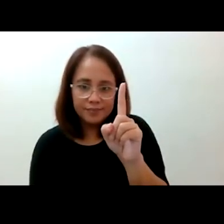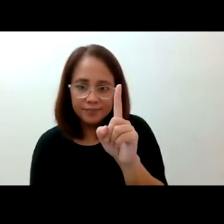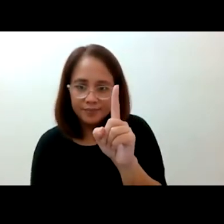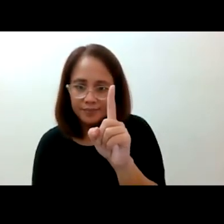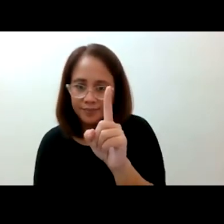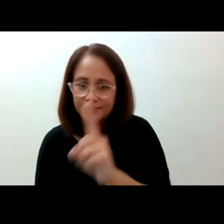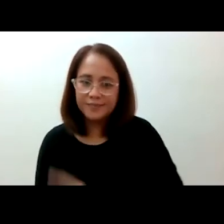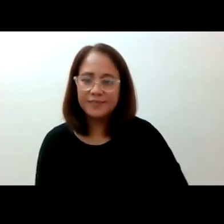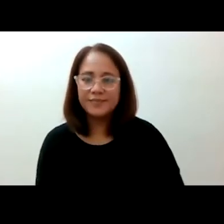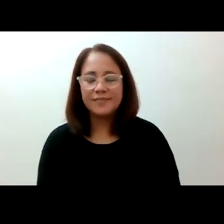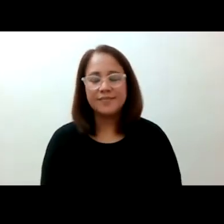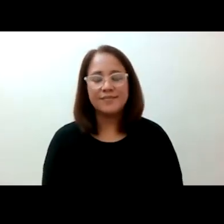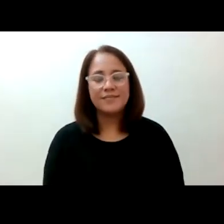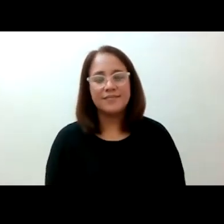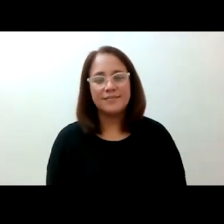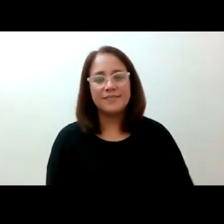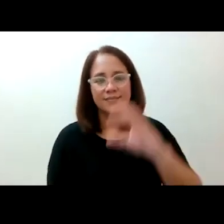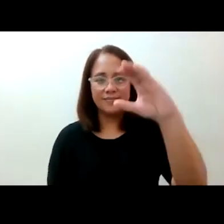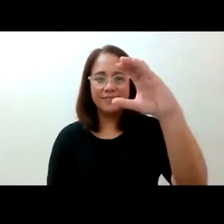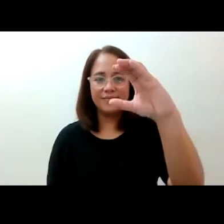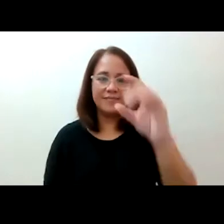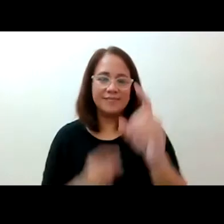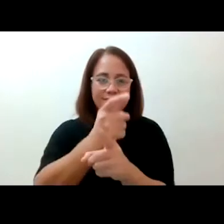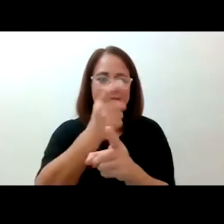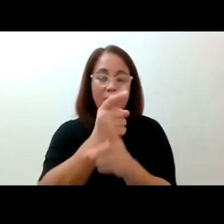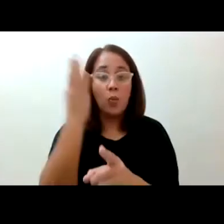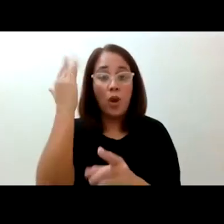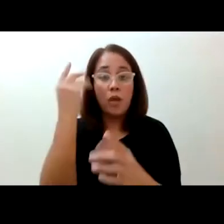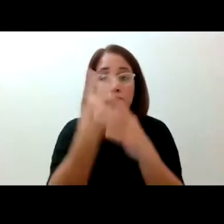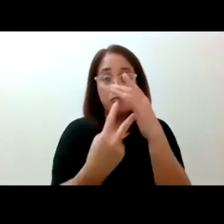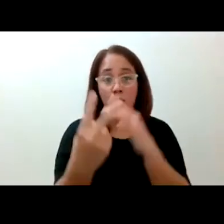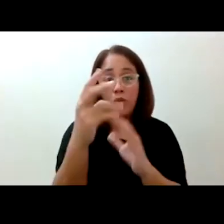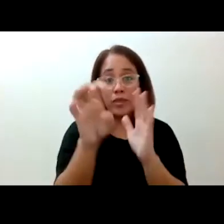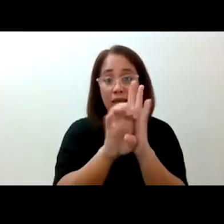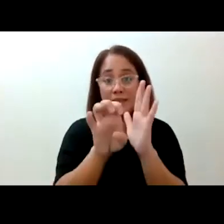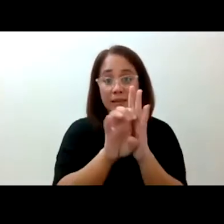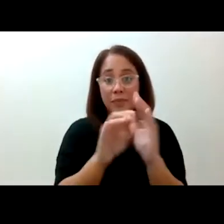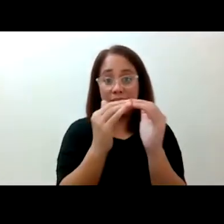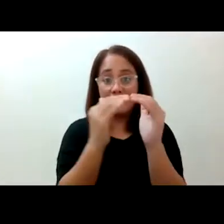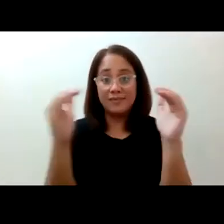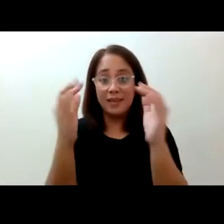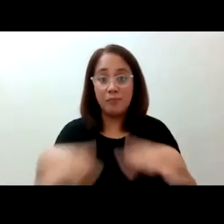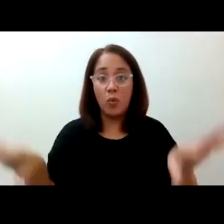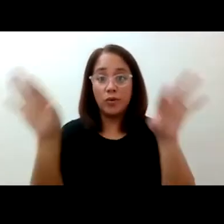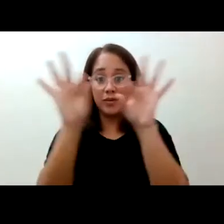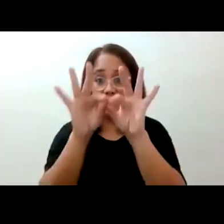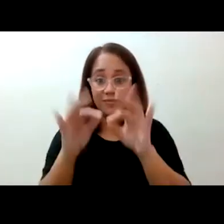C. C, correct, because both examples are equally important.